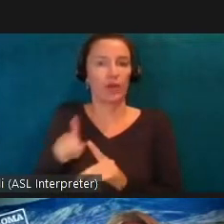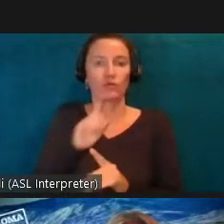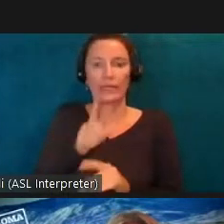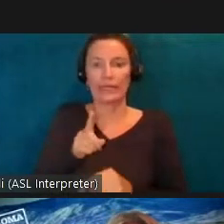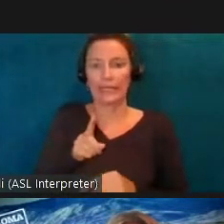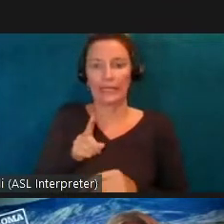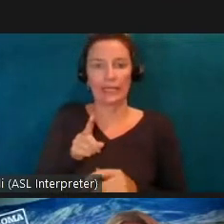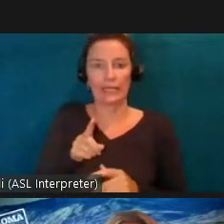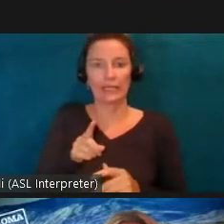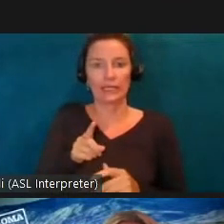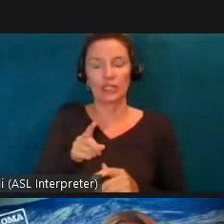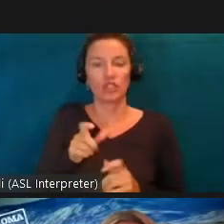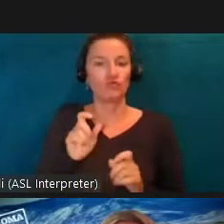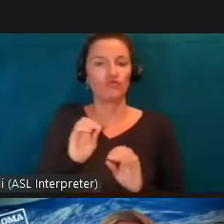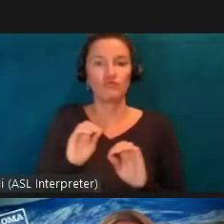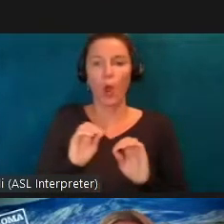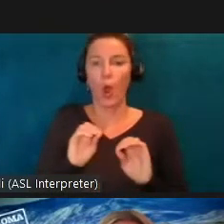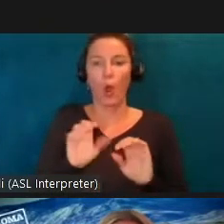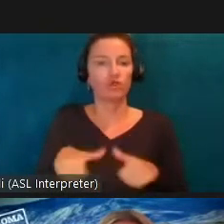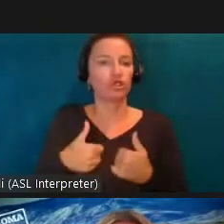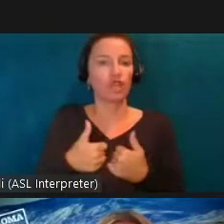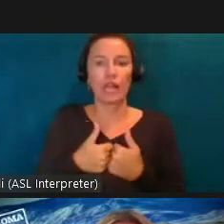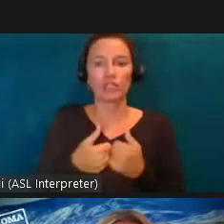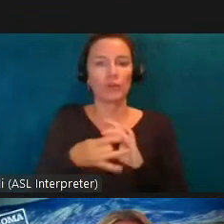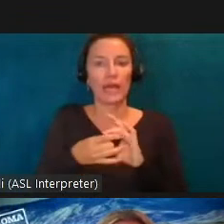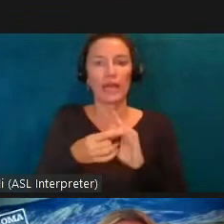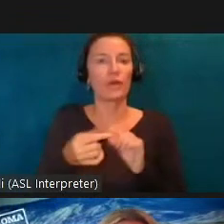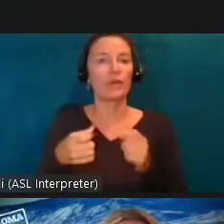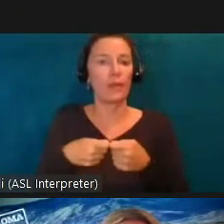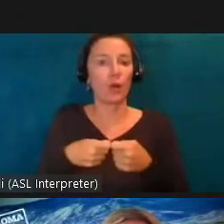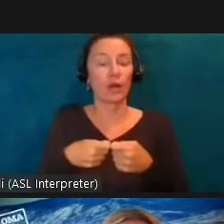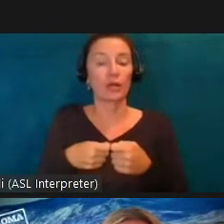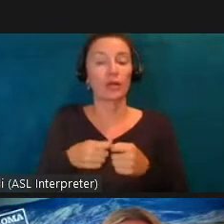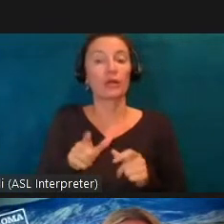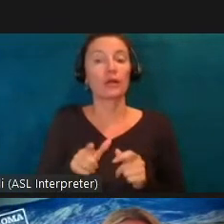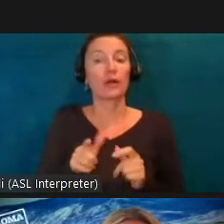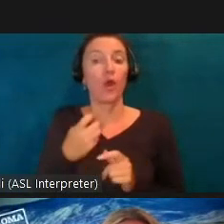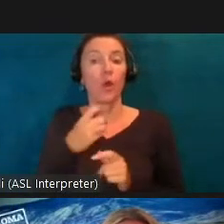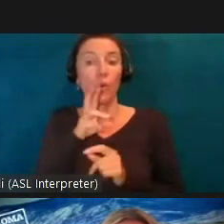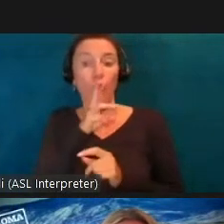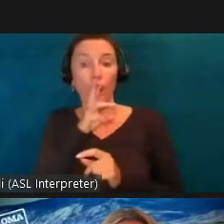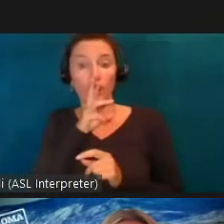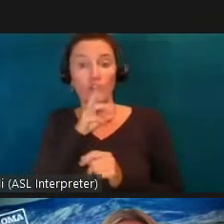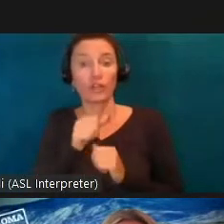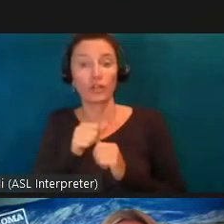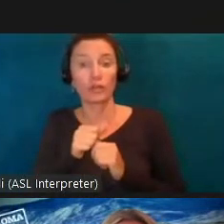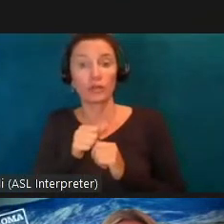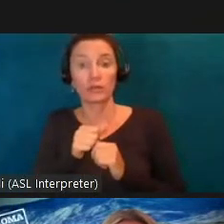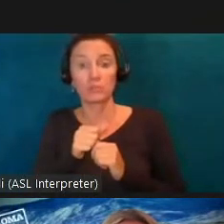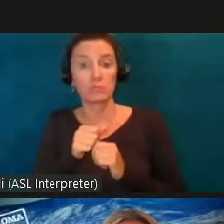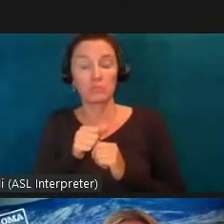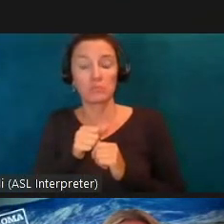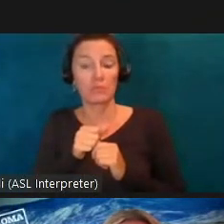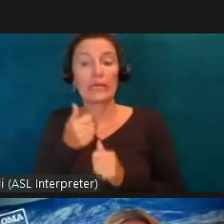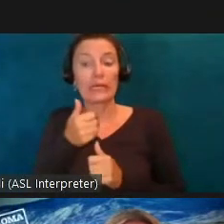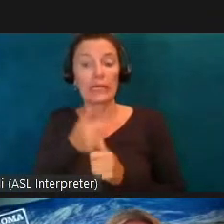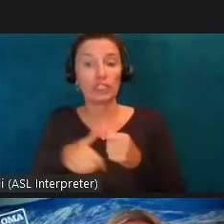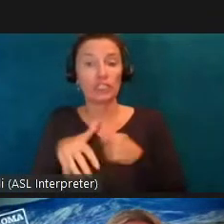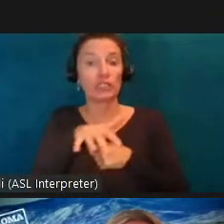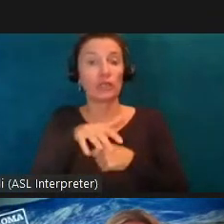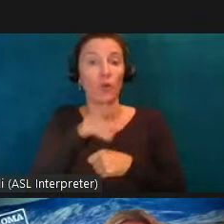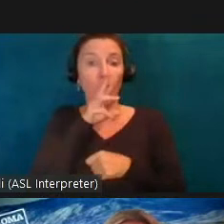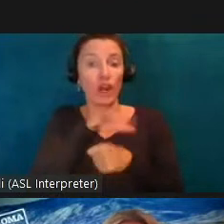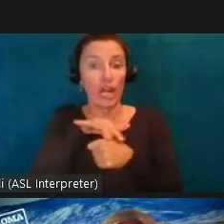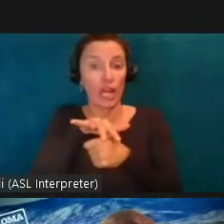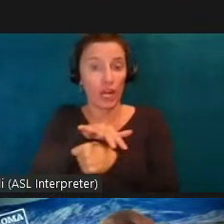now, no major challenges for power. And for water, we're seeing each water district has no damage in full operations. The only one in